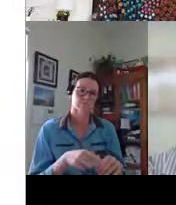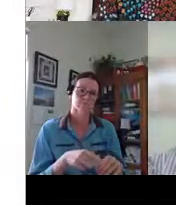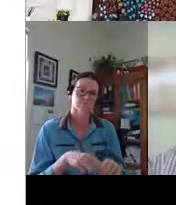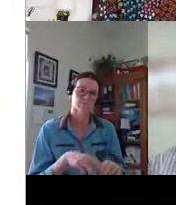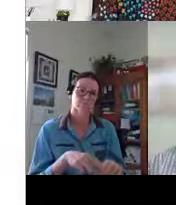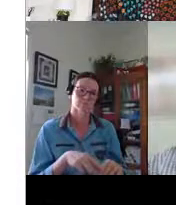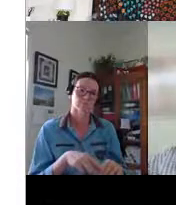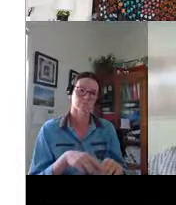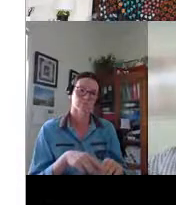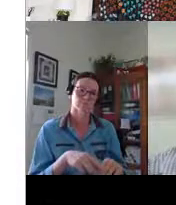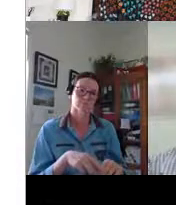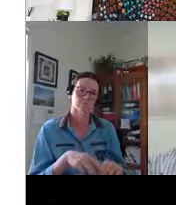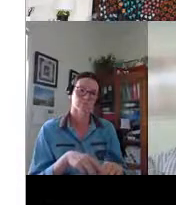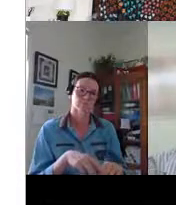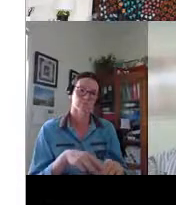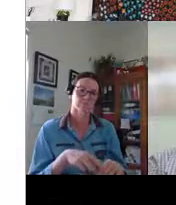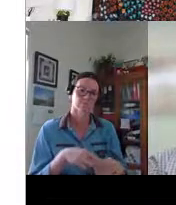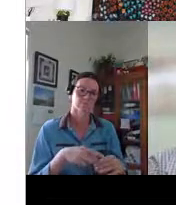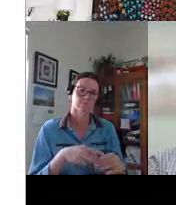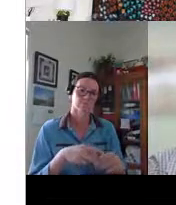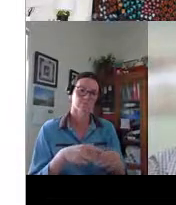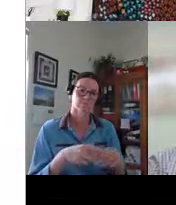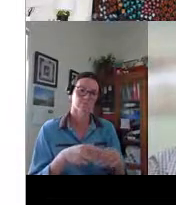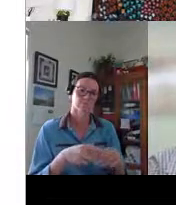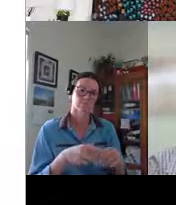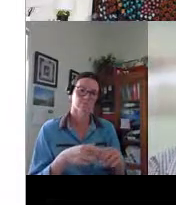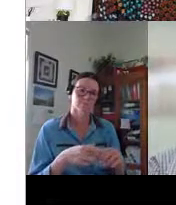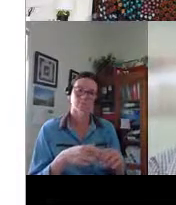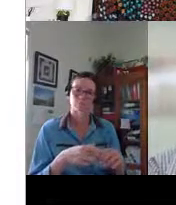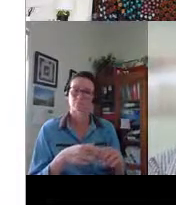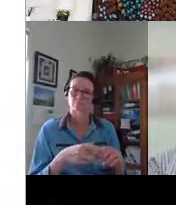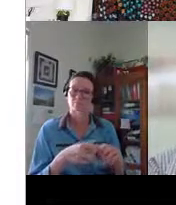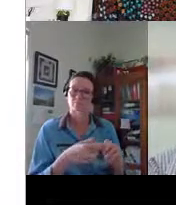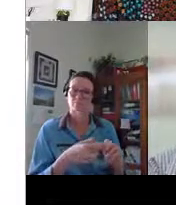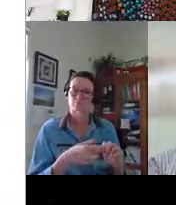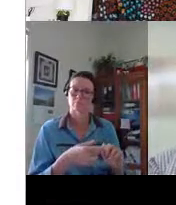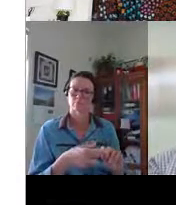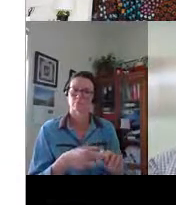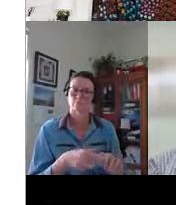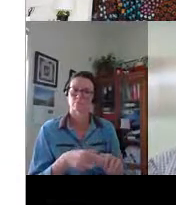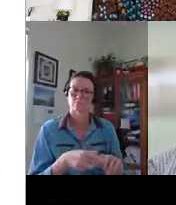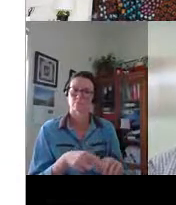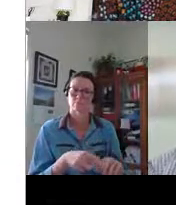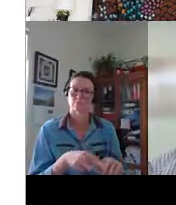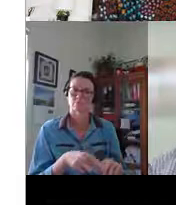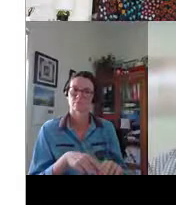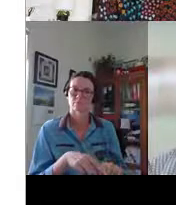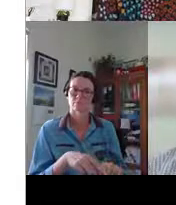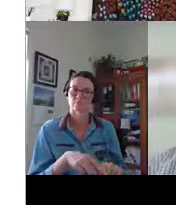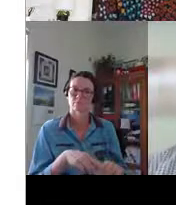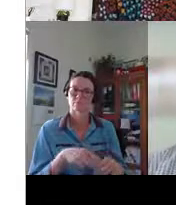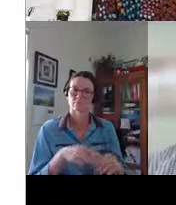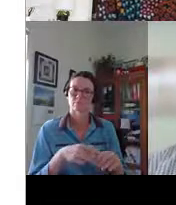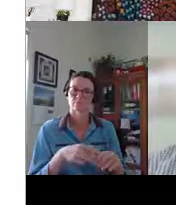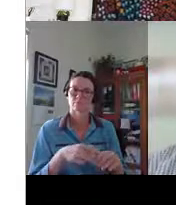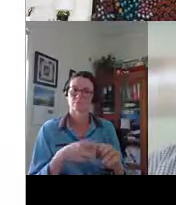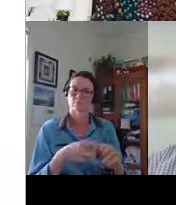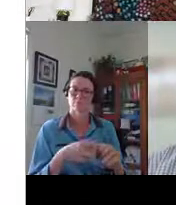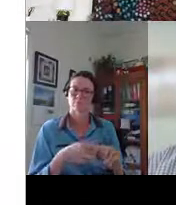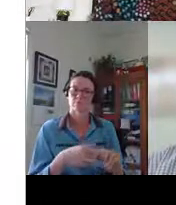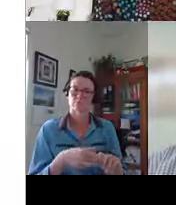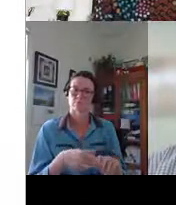batteries and mid-scale non-utility owned community assets. So what QFF has now launched is a local